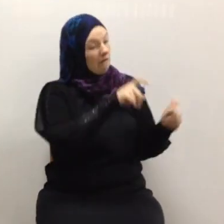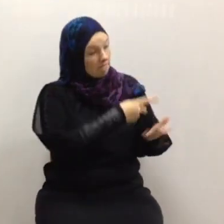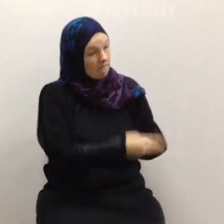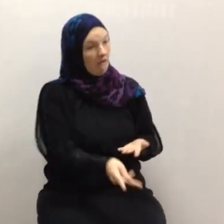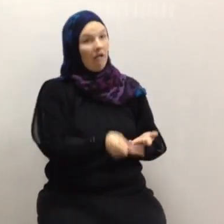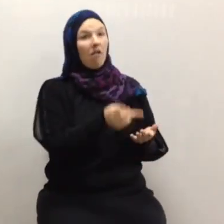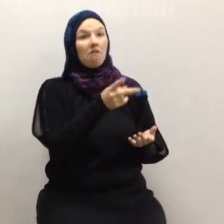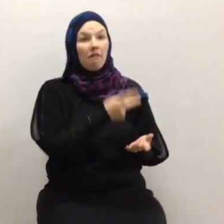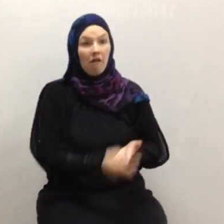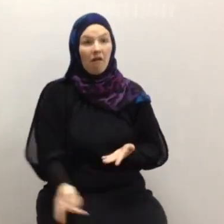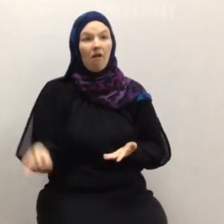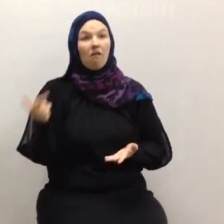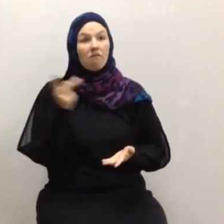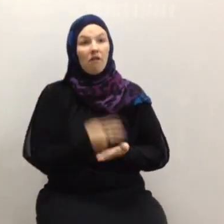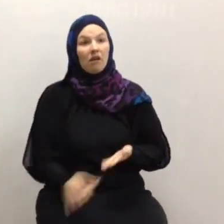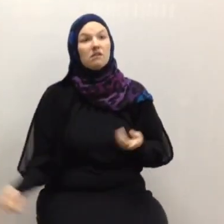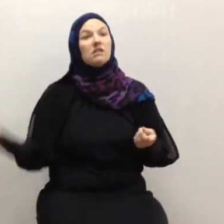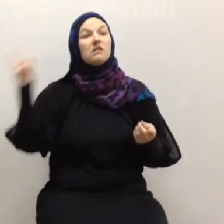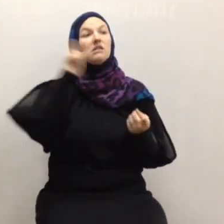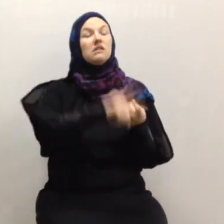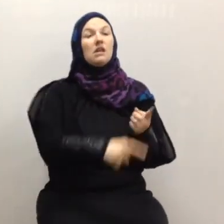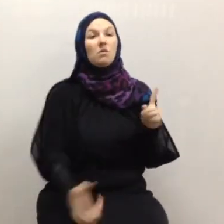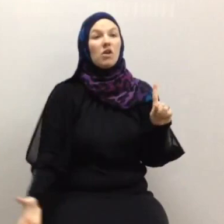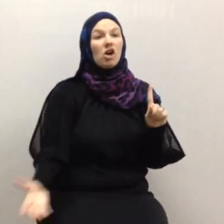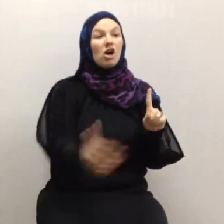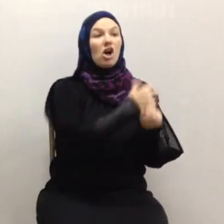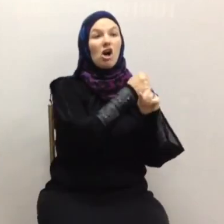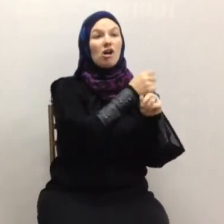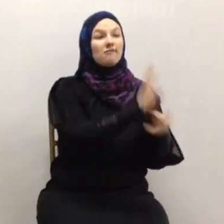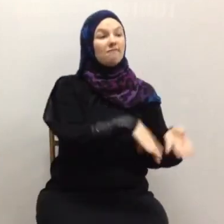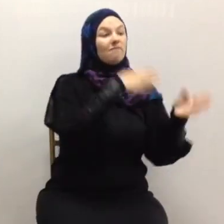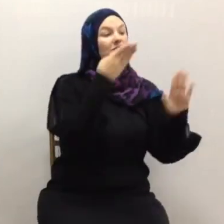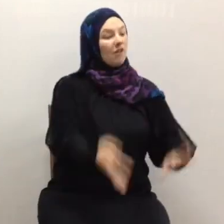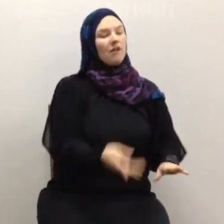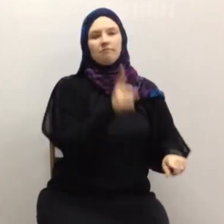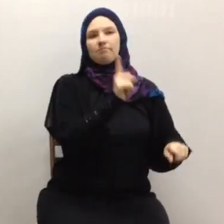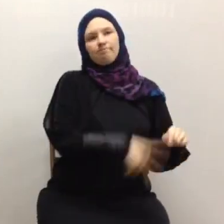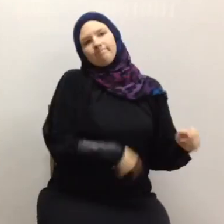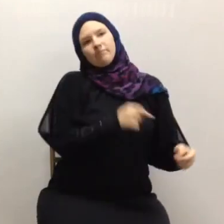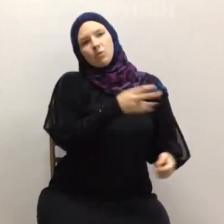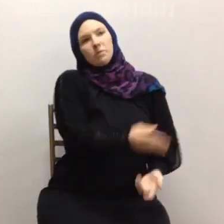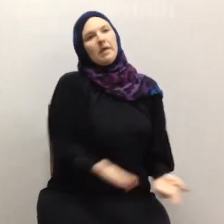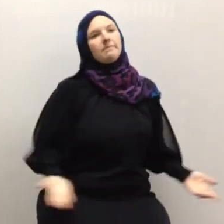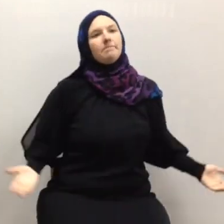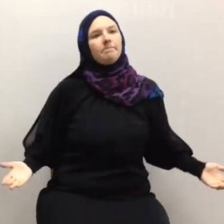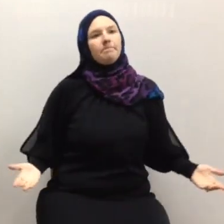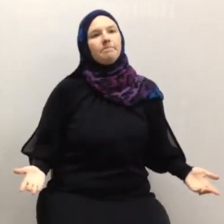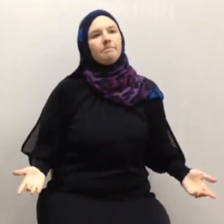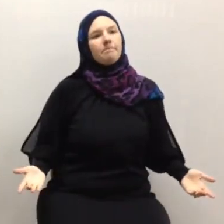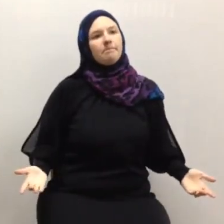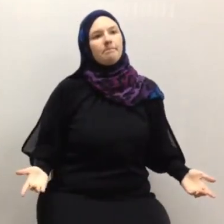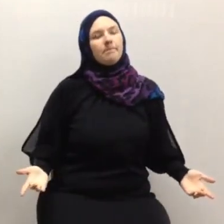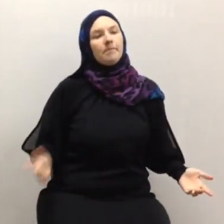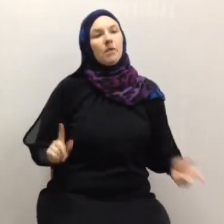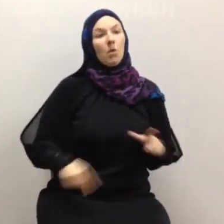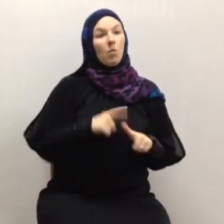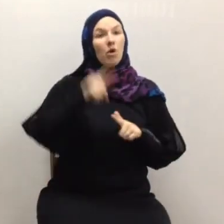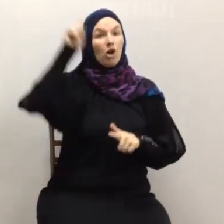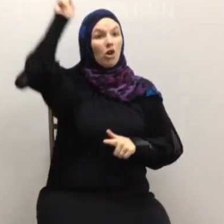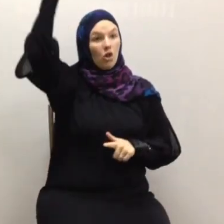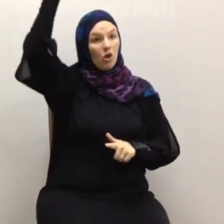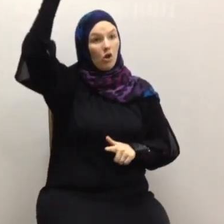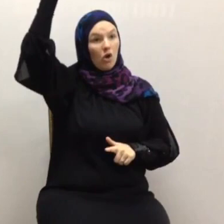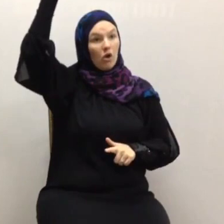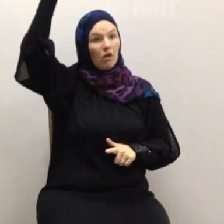they can never slip away. When Allah holds someone, He's finished. He's finished. Whether it is